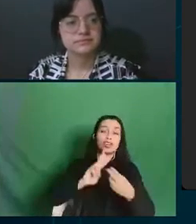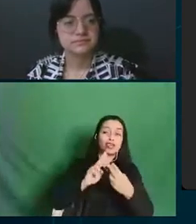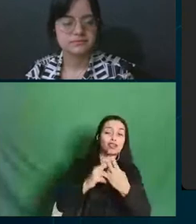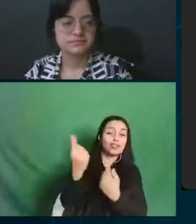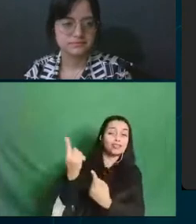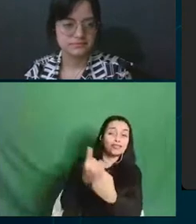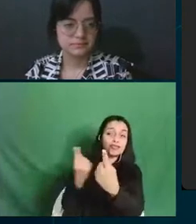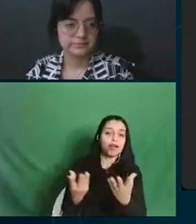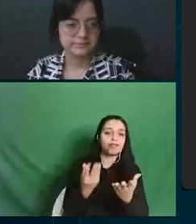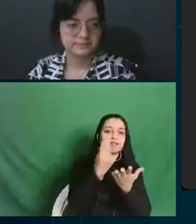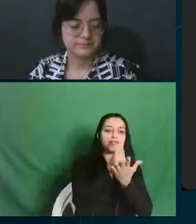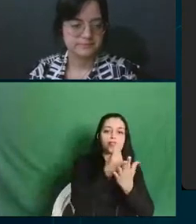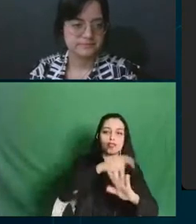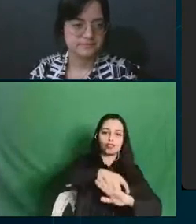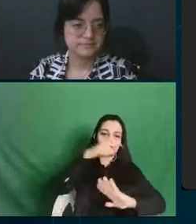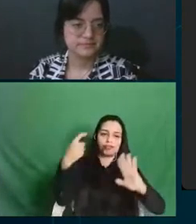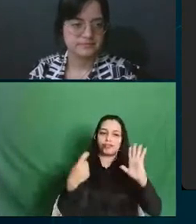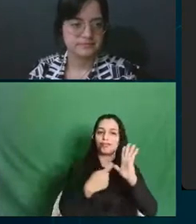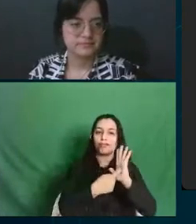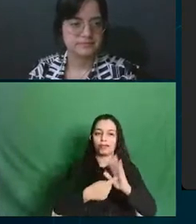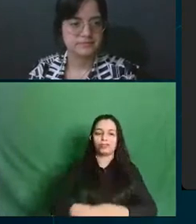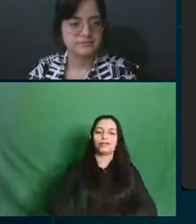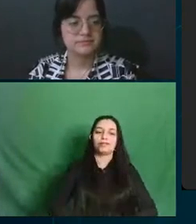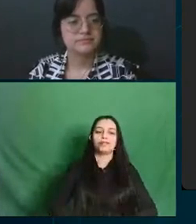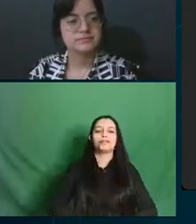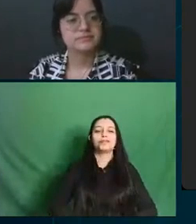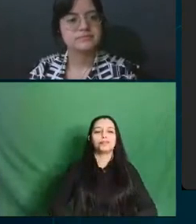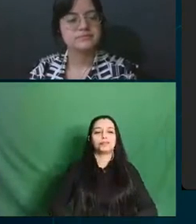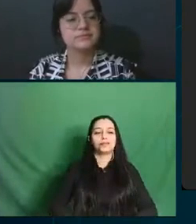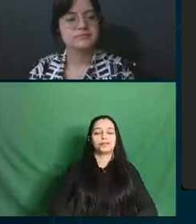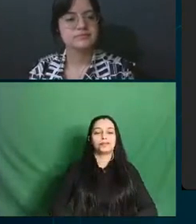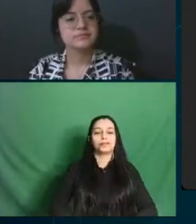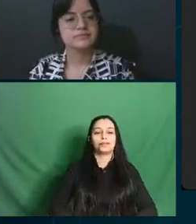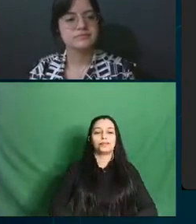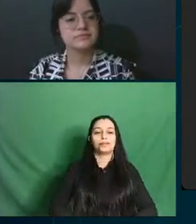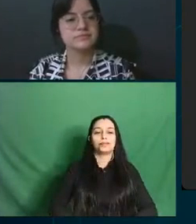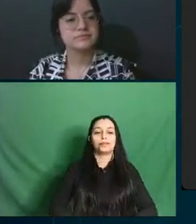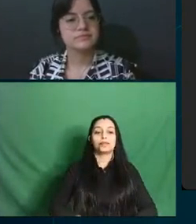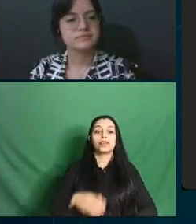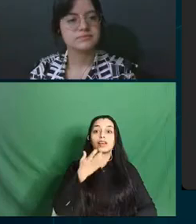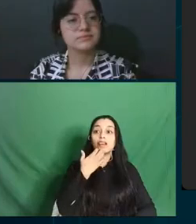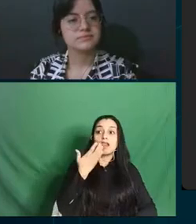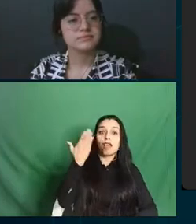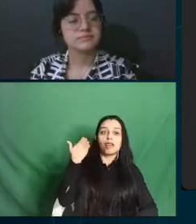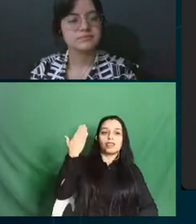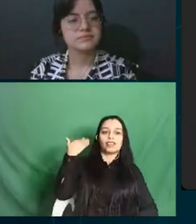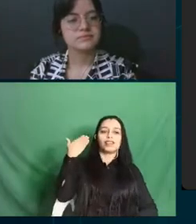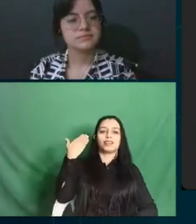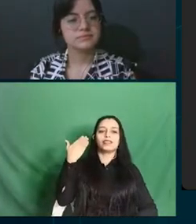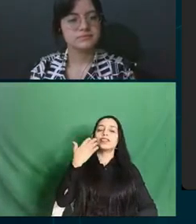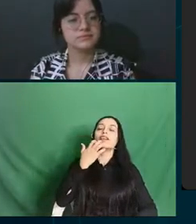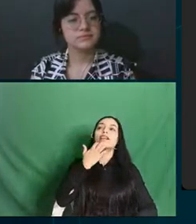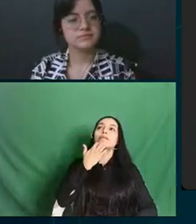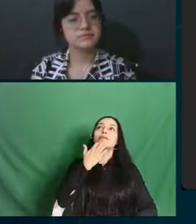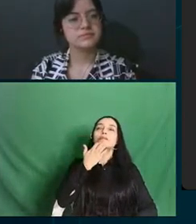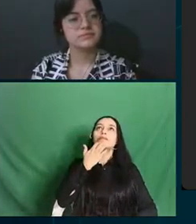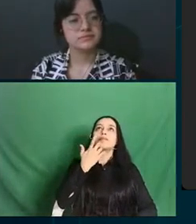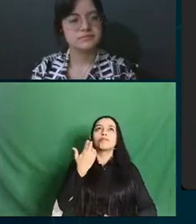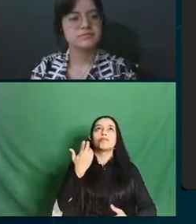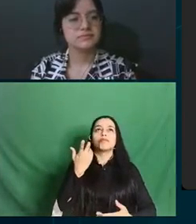If you rewind the movie or wind it forward, you know, the 10 seconds, you can move it, you can skip a